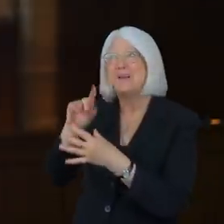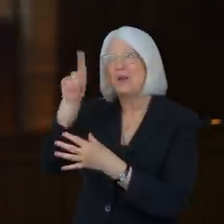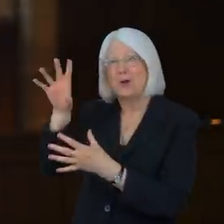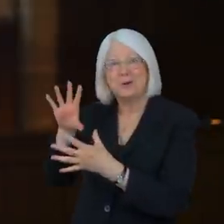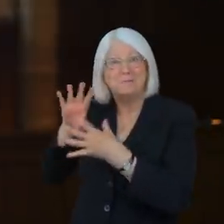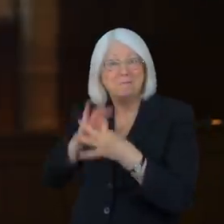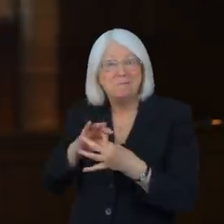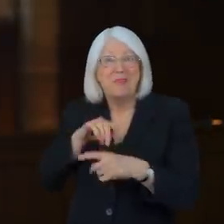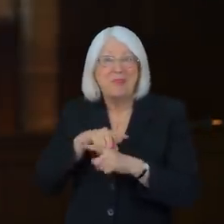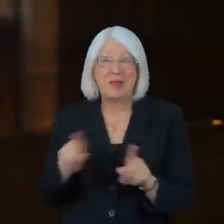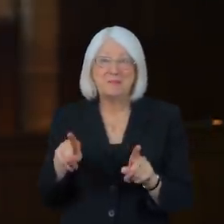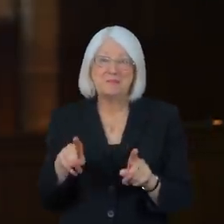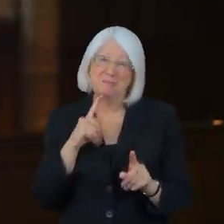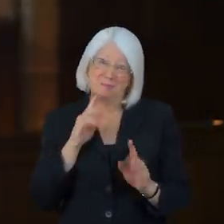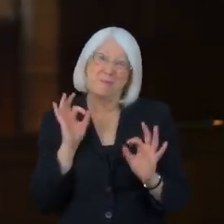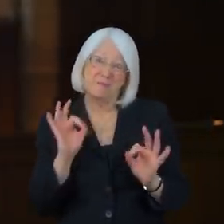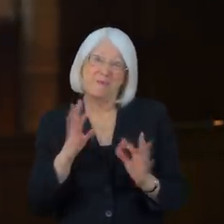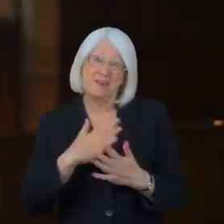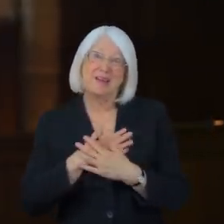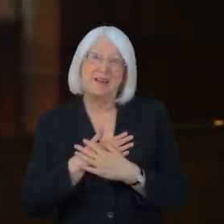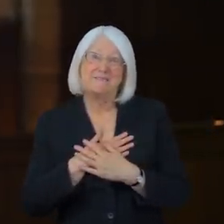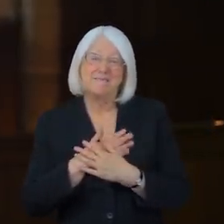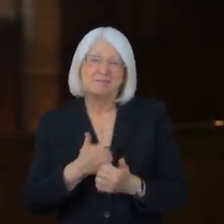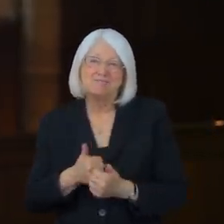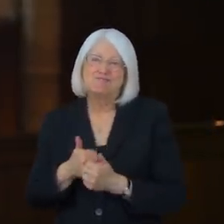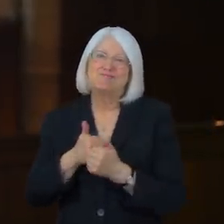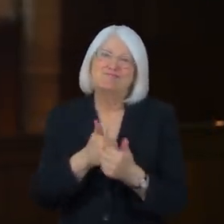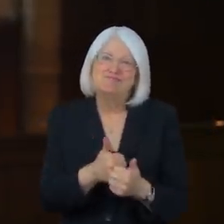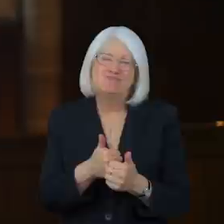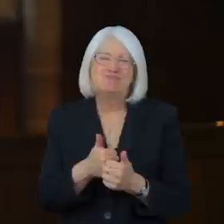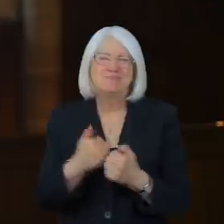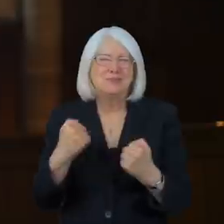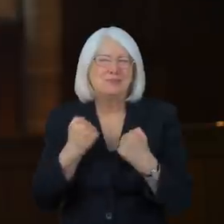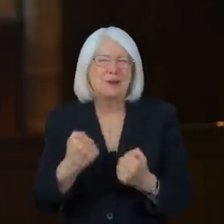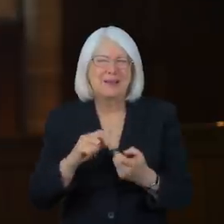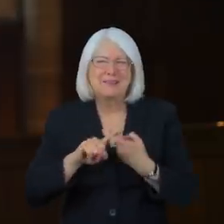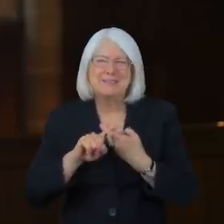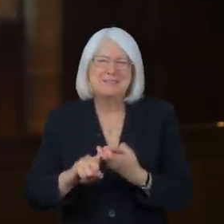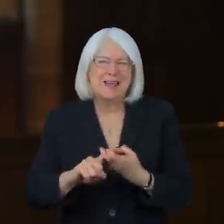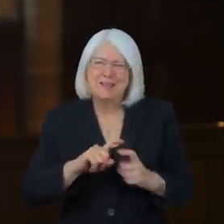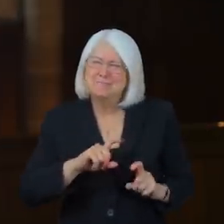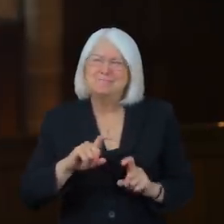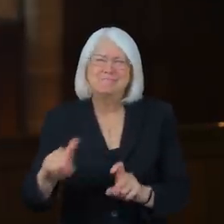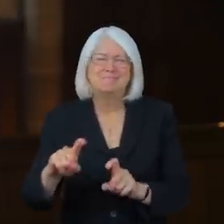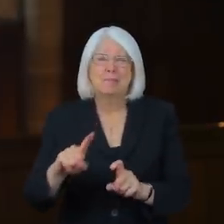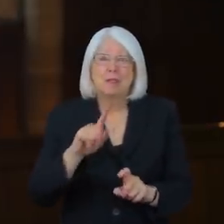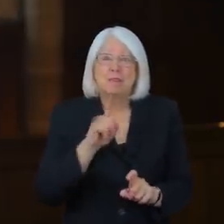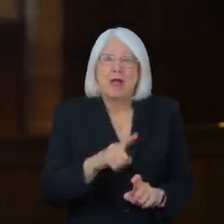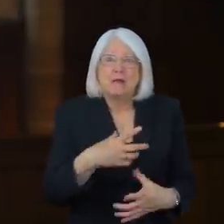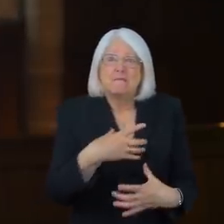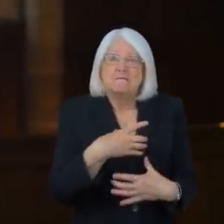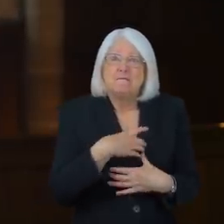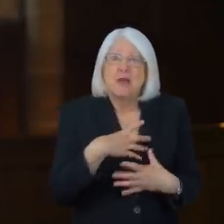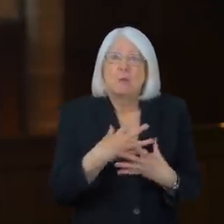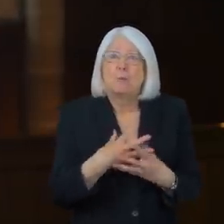in them. A perfect love, a stalwart support, a strength and stay, casts out